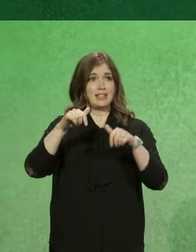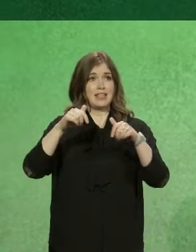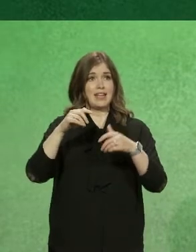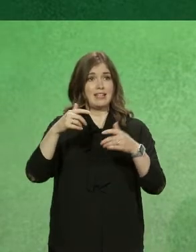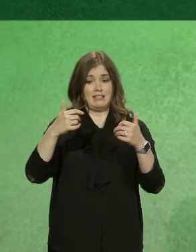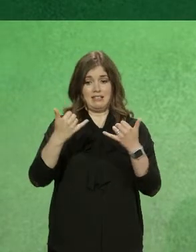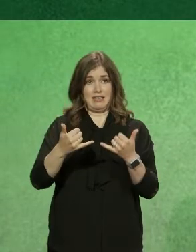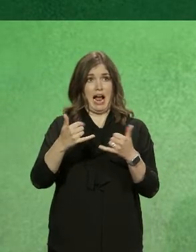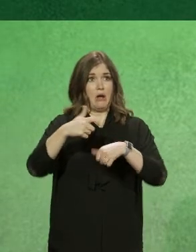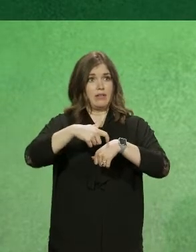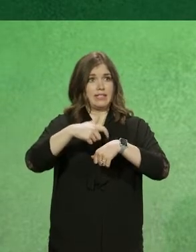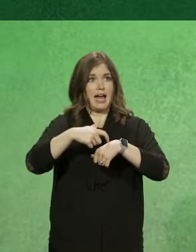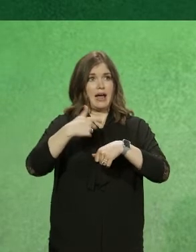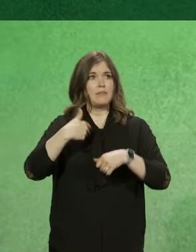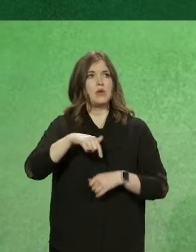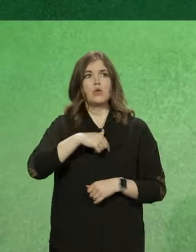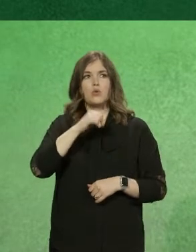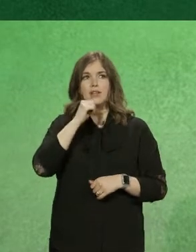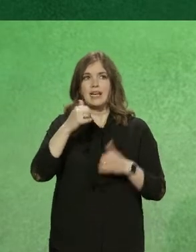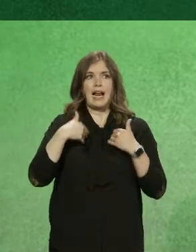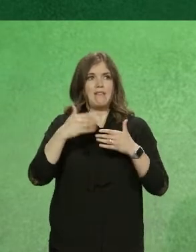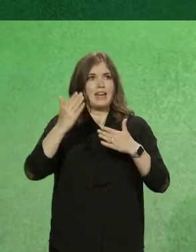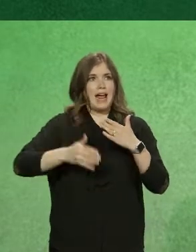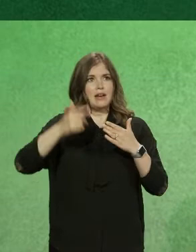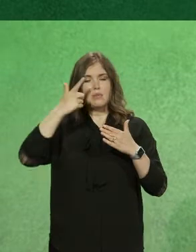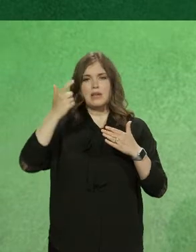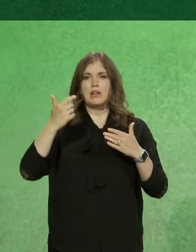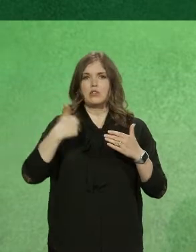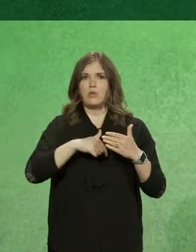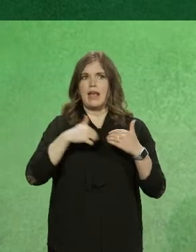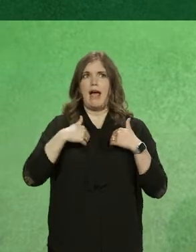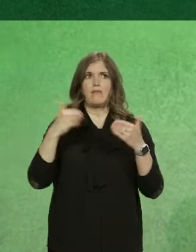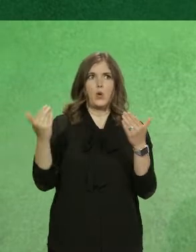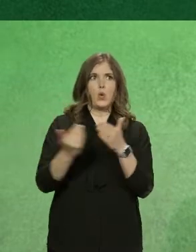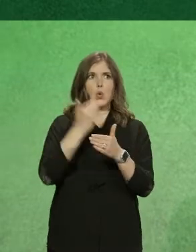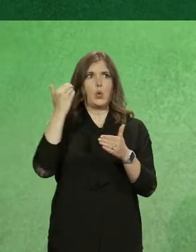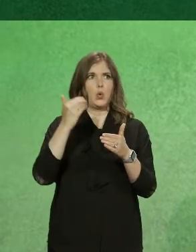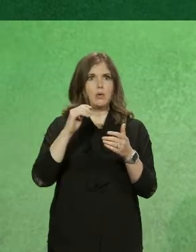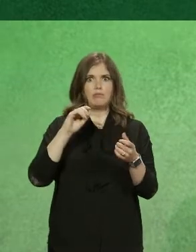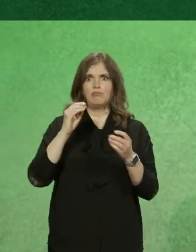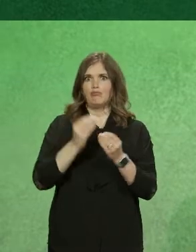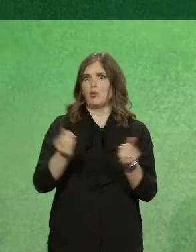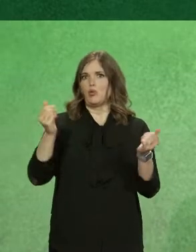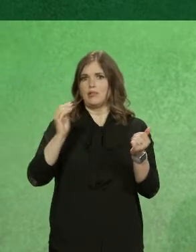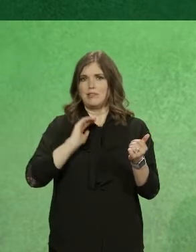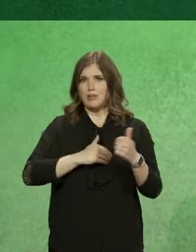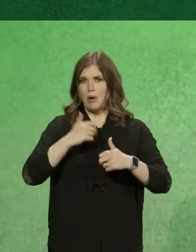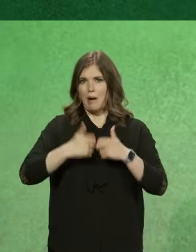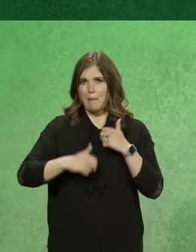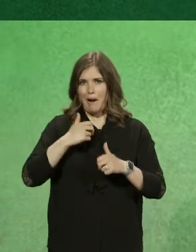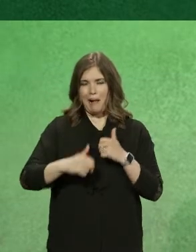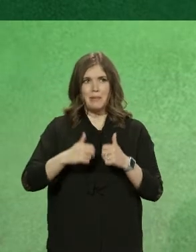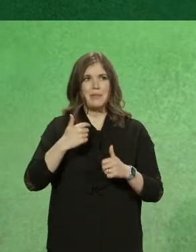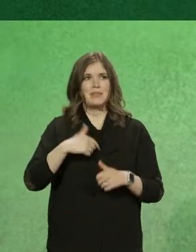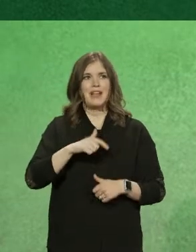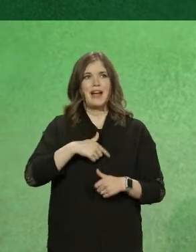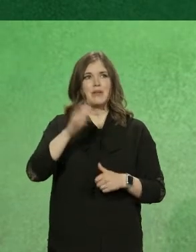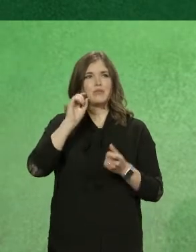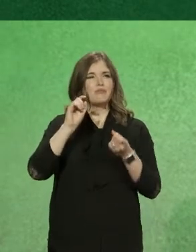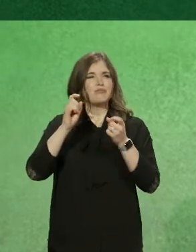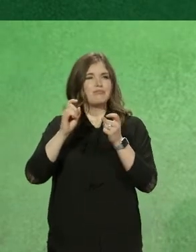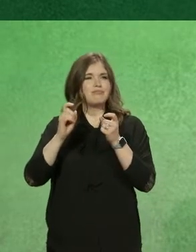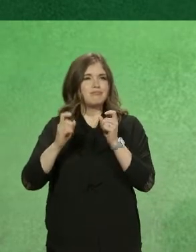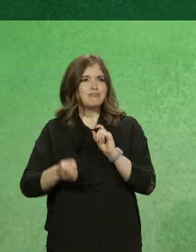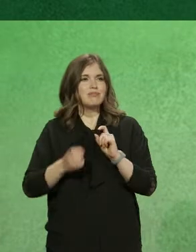out of stones, we are here to present a game-changing, innovative solution that will gradually transition